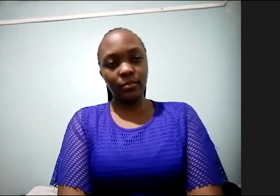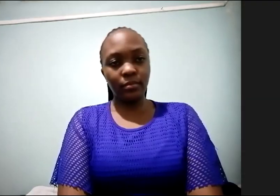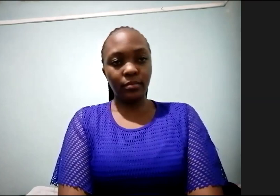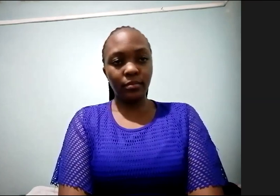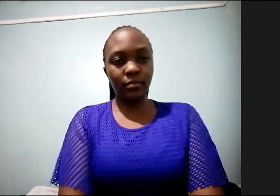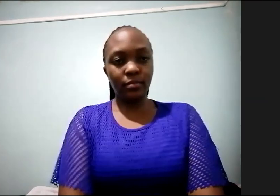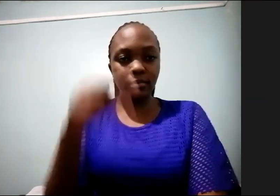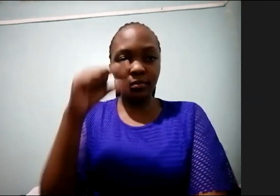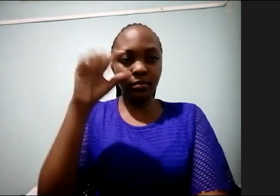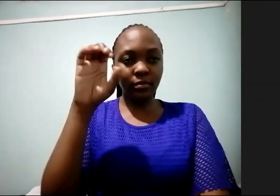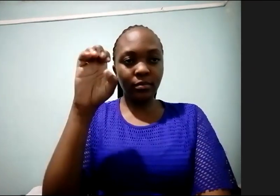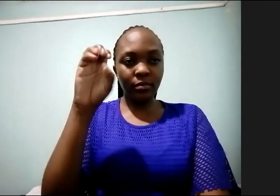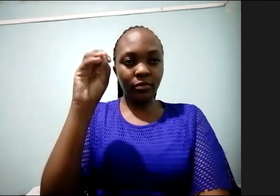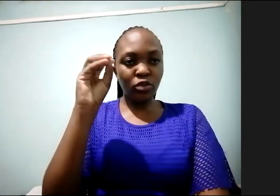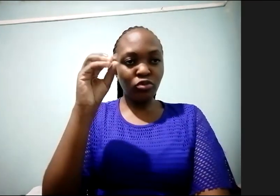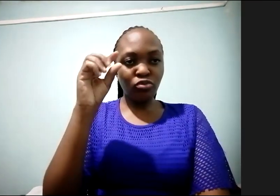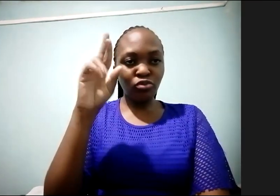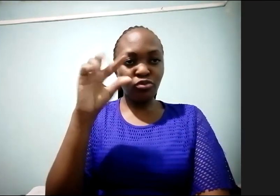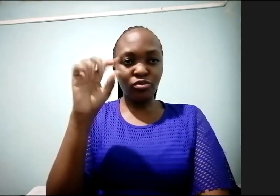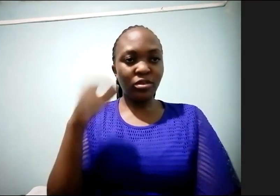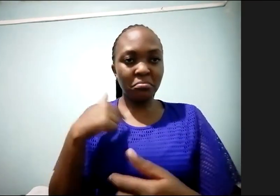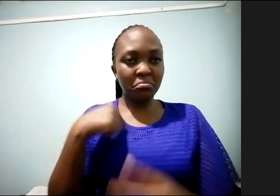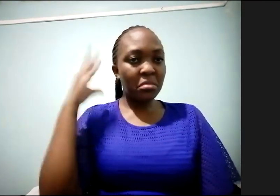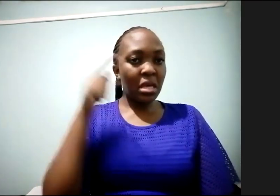George, I can't get you.